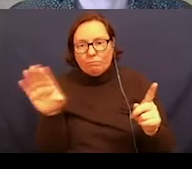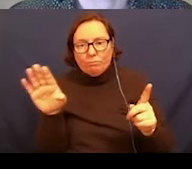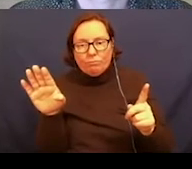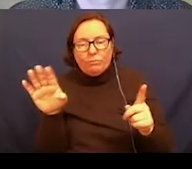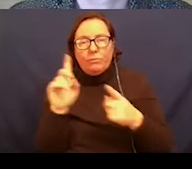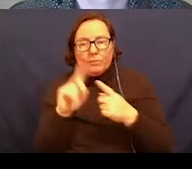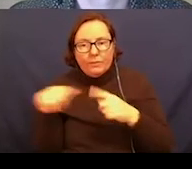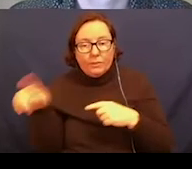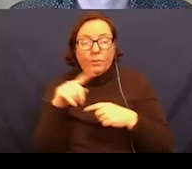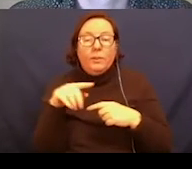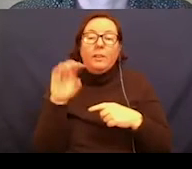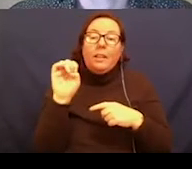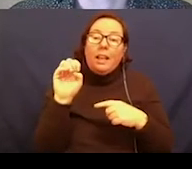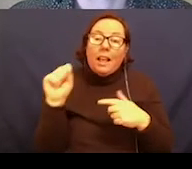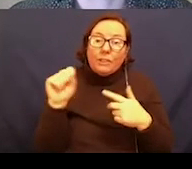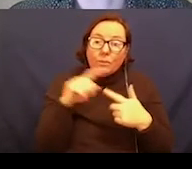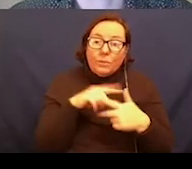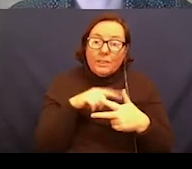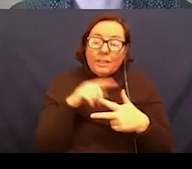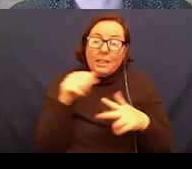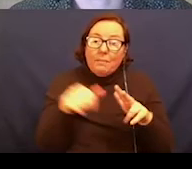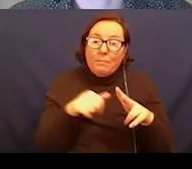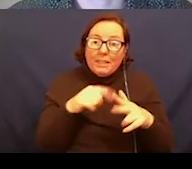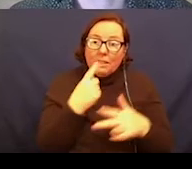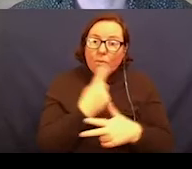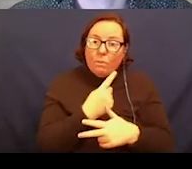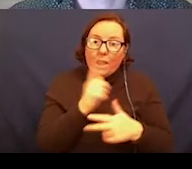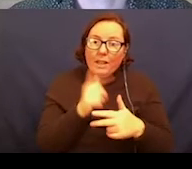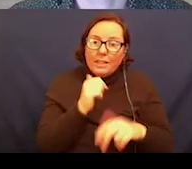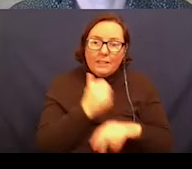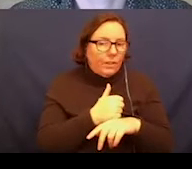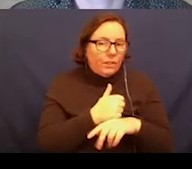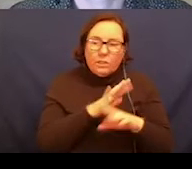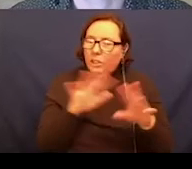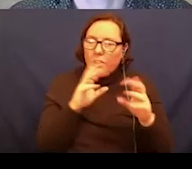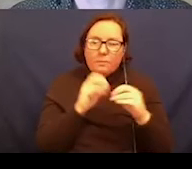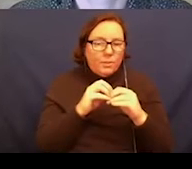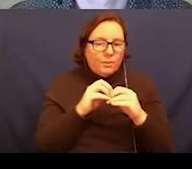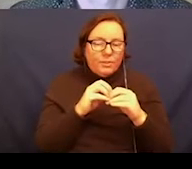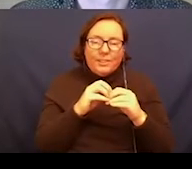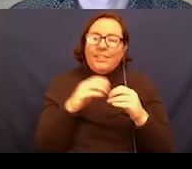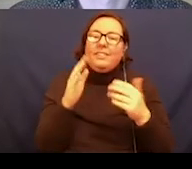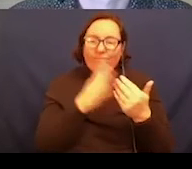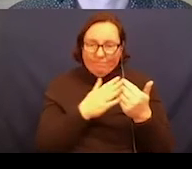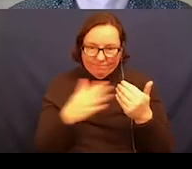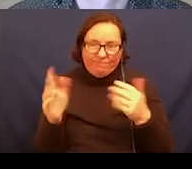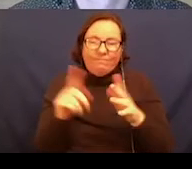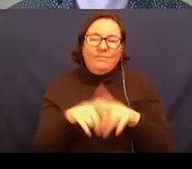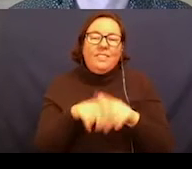Eversource Basic Service will no longer be the default option for Boston's customers.